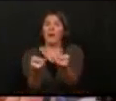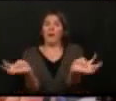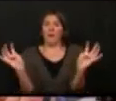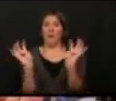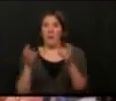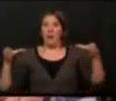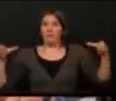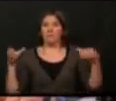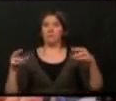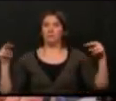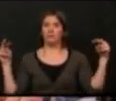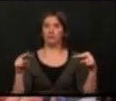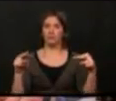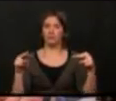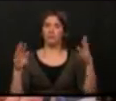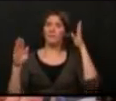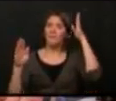a long-term perspective.